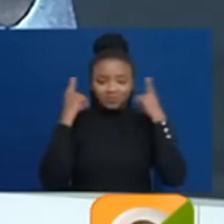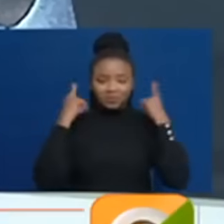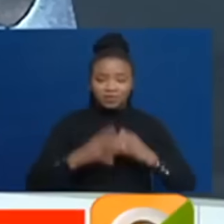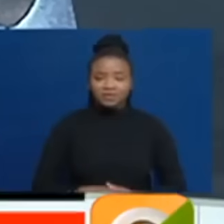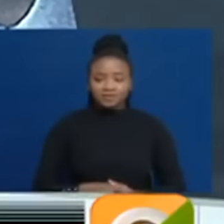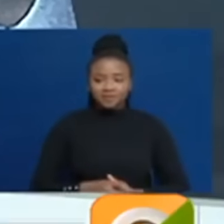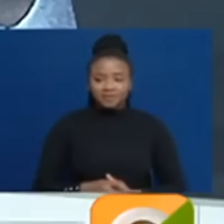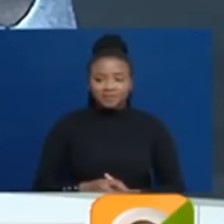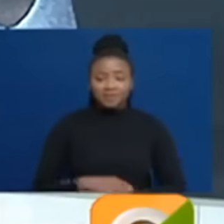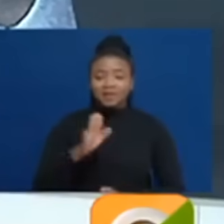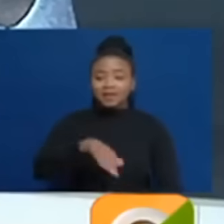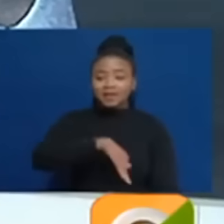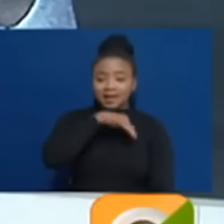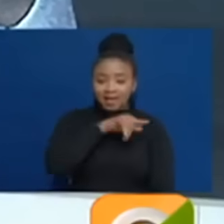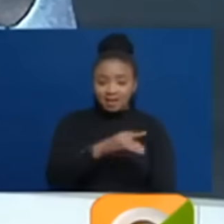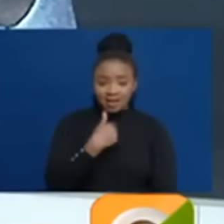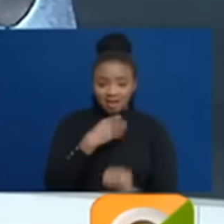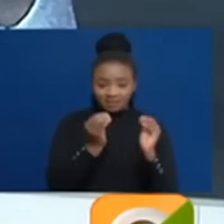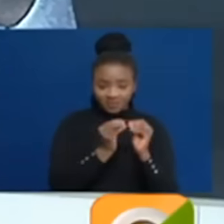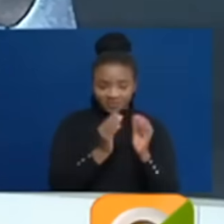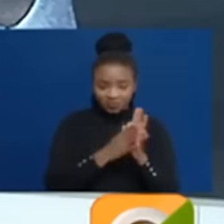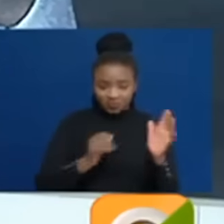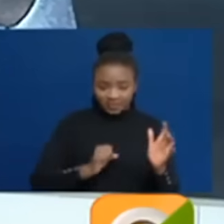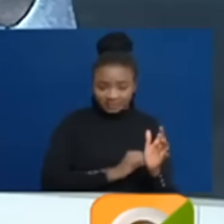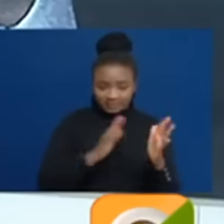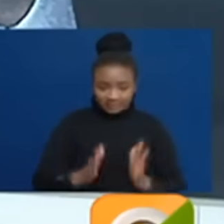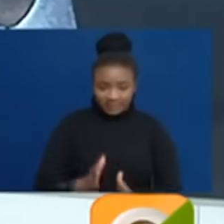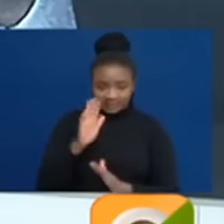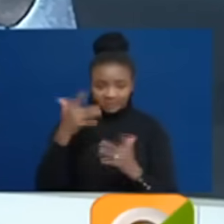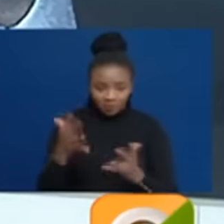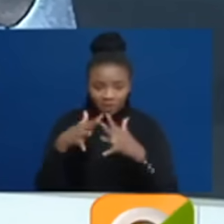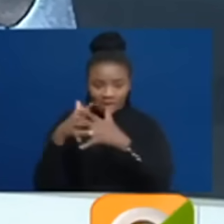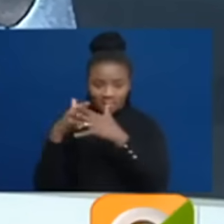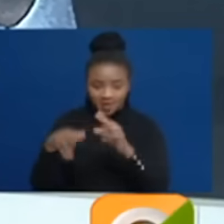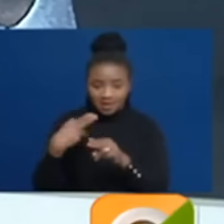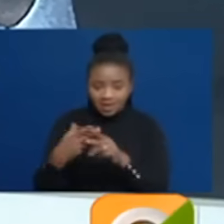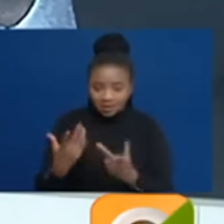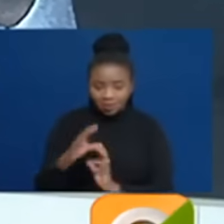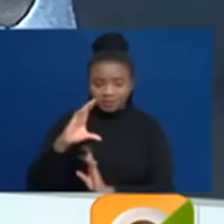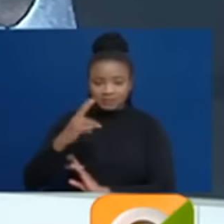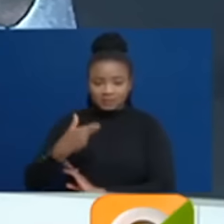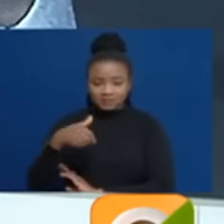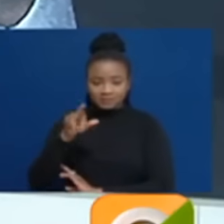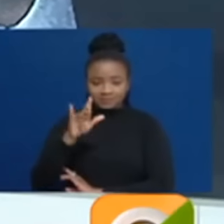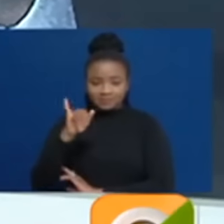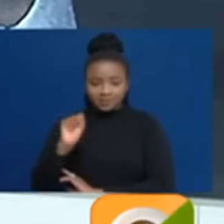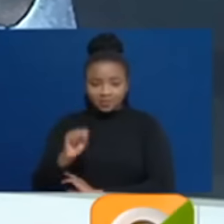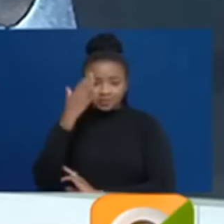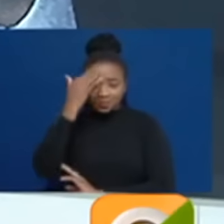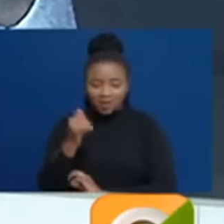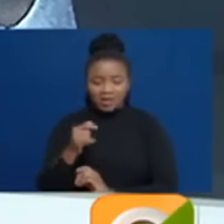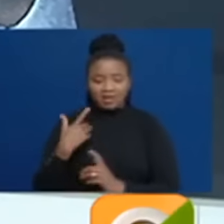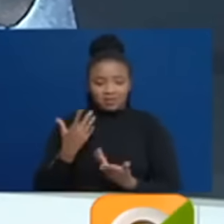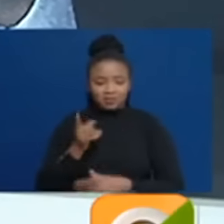Now, Azimio leader Raila Odinga has held a meeting with visiting U.S. Senator Chris Coons ahead of the resumption of talks by the National Dialogue